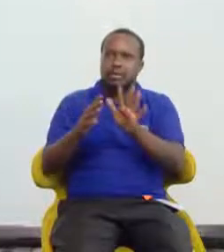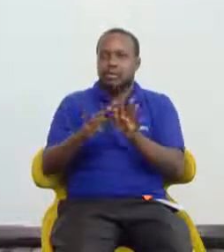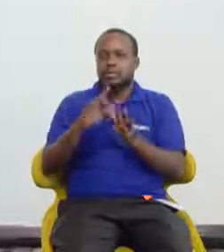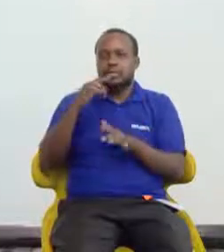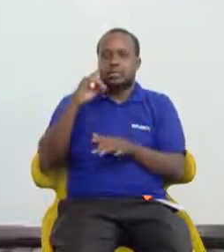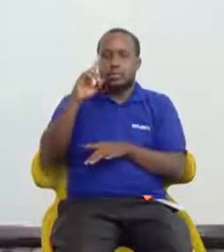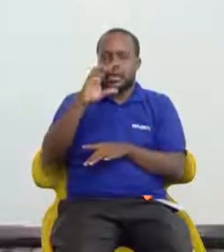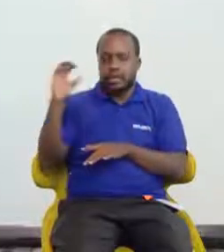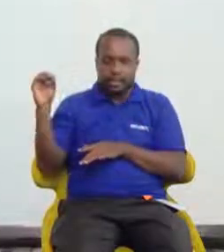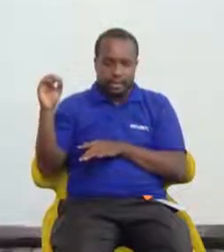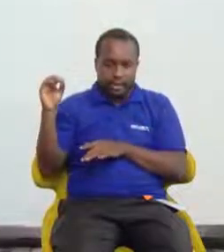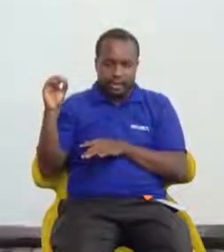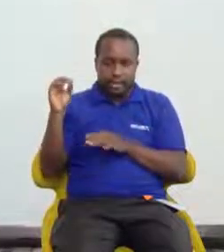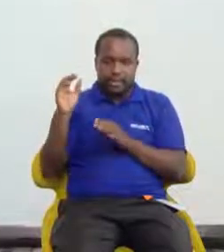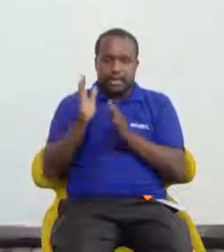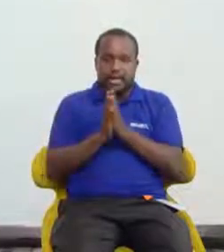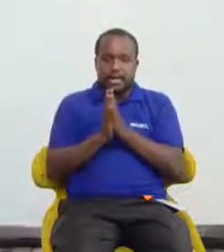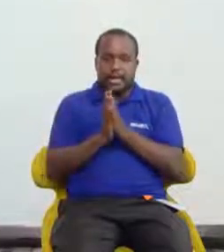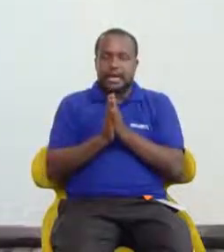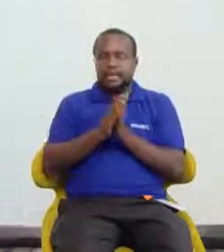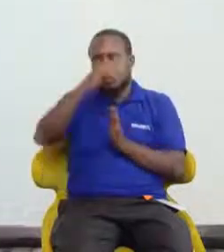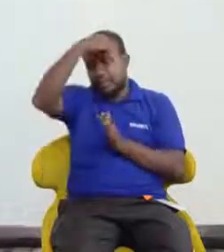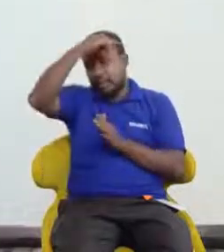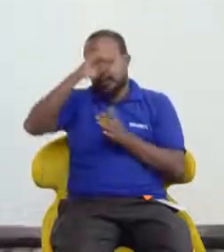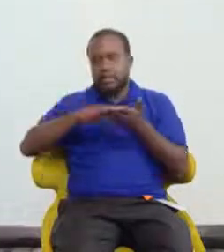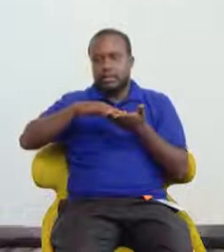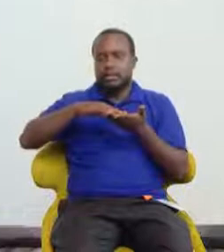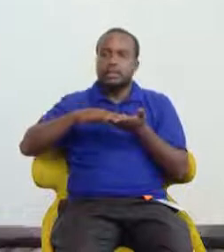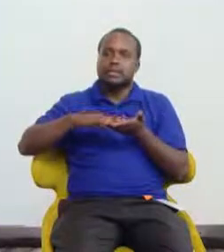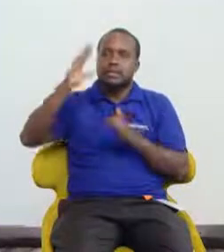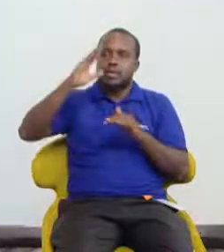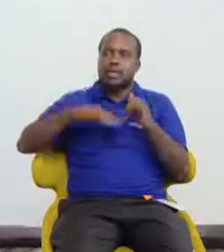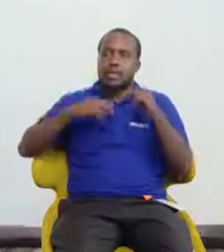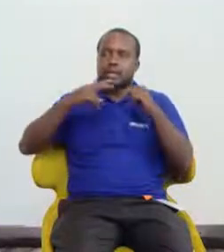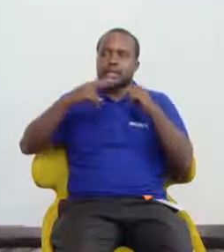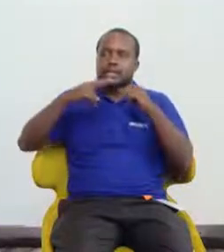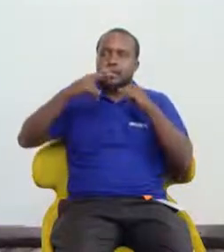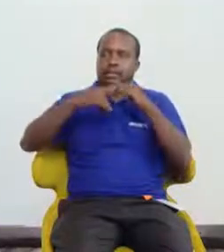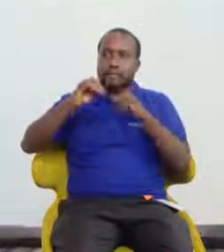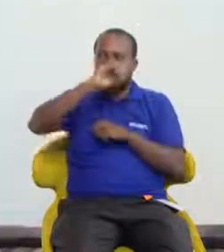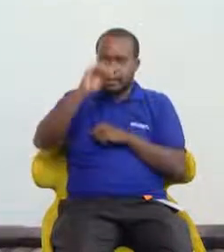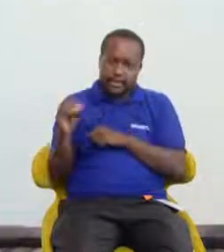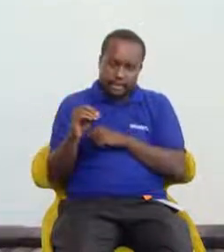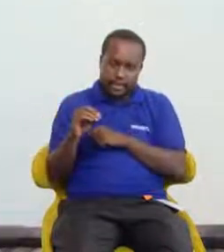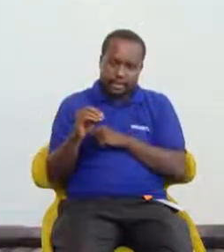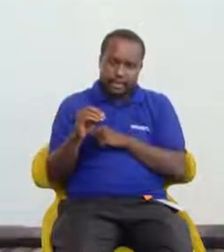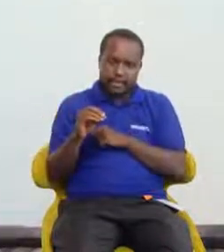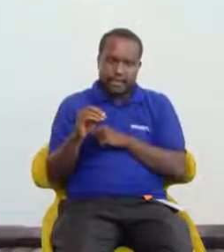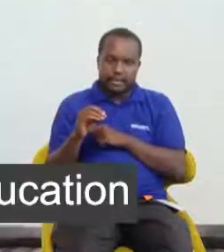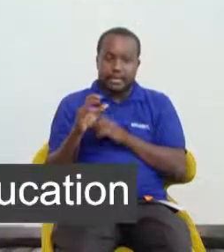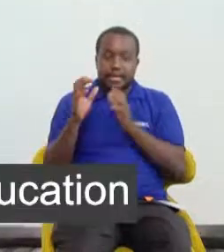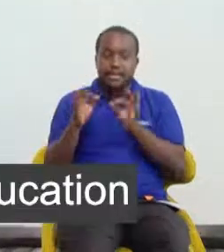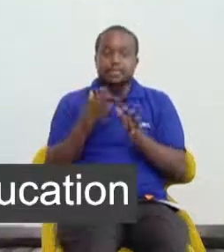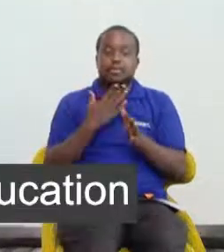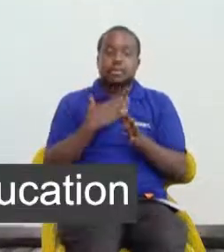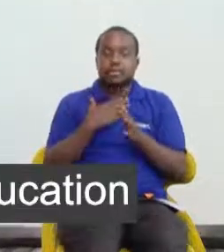can say we've graduated over 70% of that number. And now anybody who wants to learn about being learner support assistant,